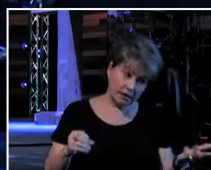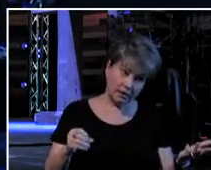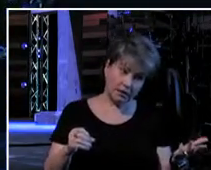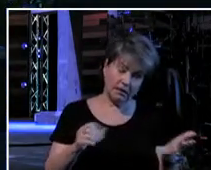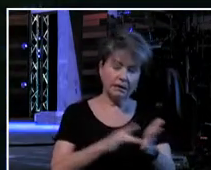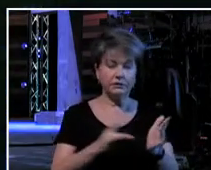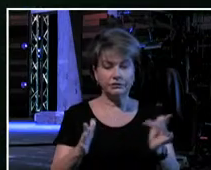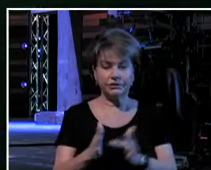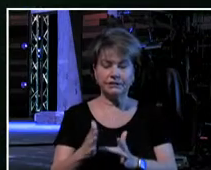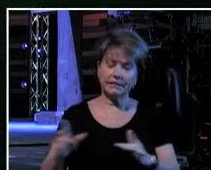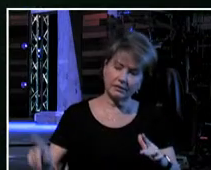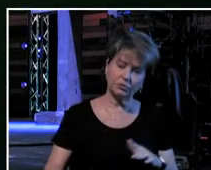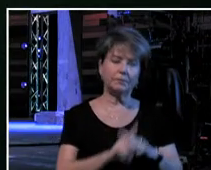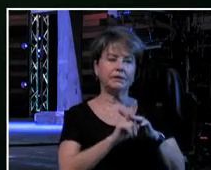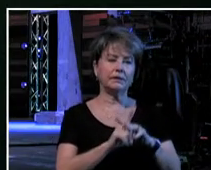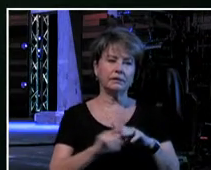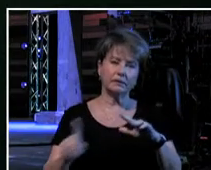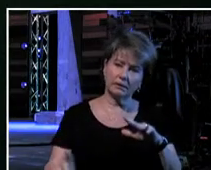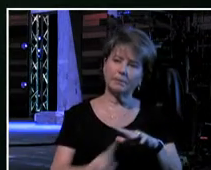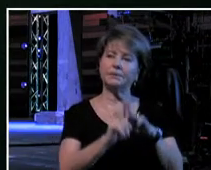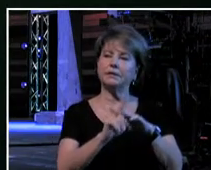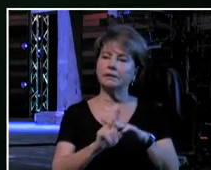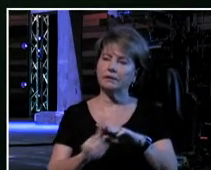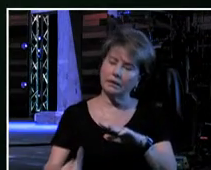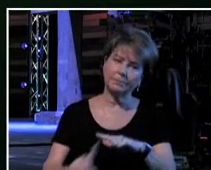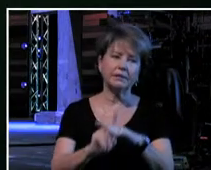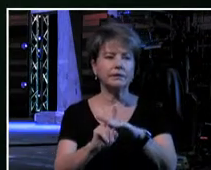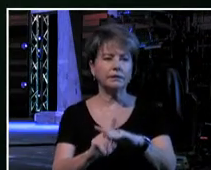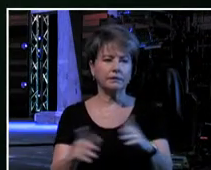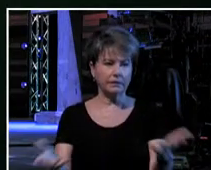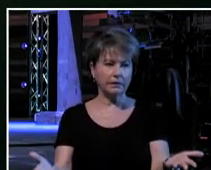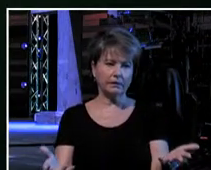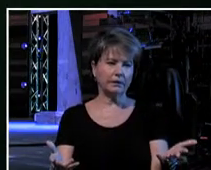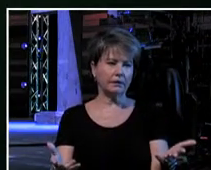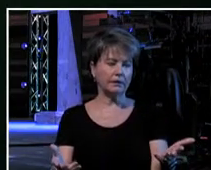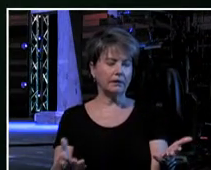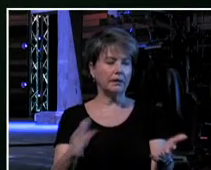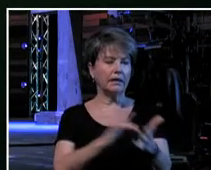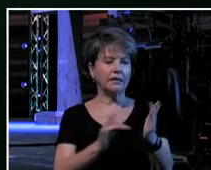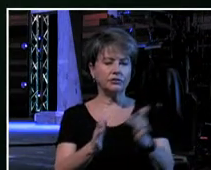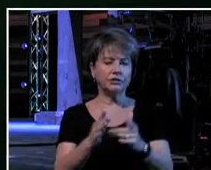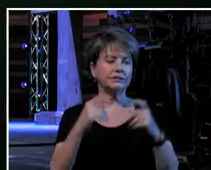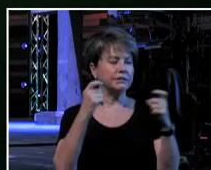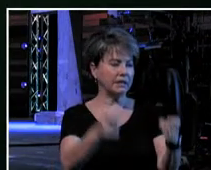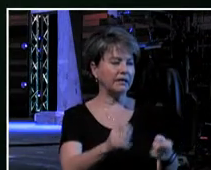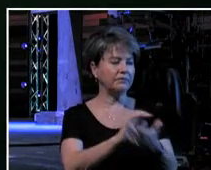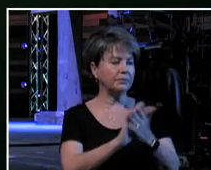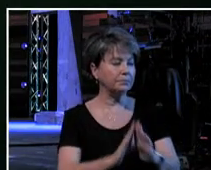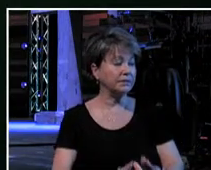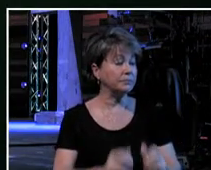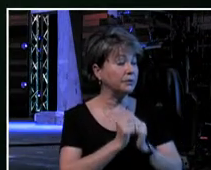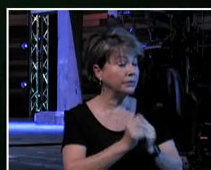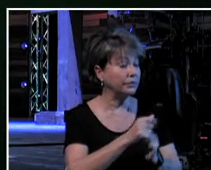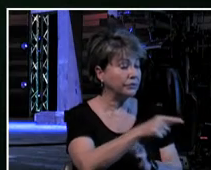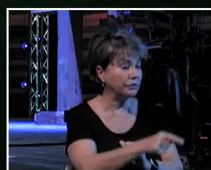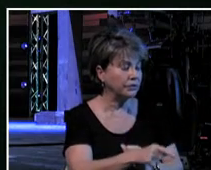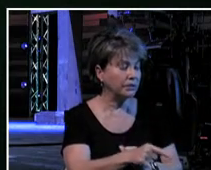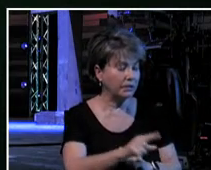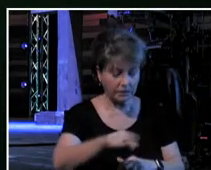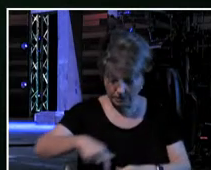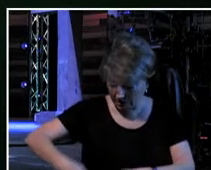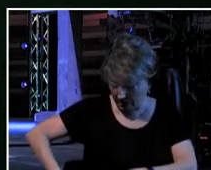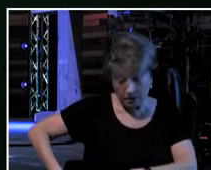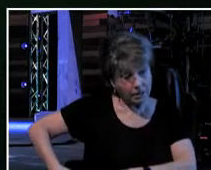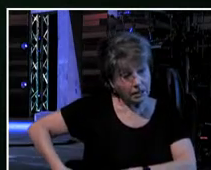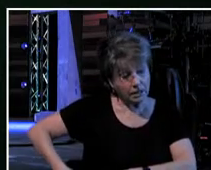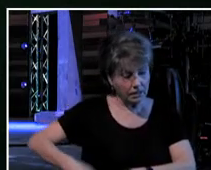19. It says, peace be with you, he says to them. And when he had said this, what does he do? He shows them his hands and his sides.